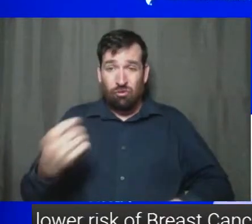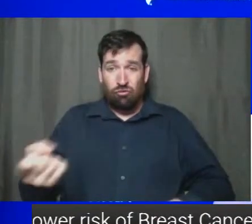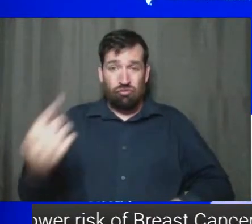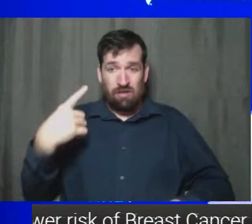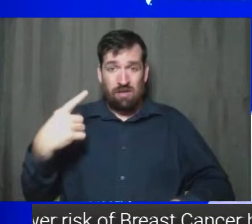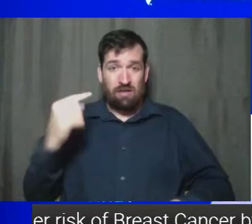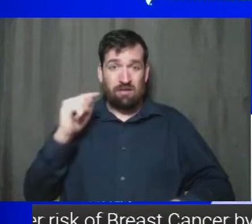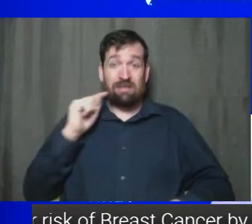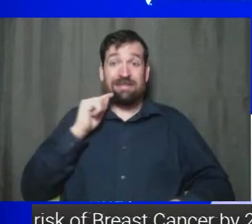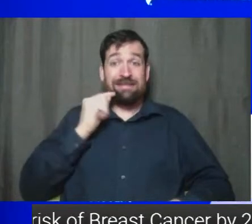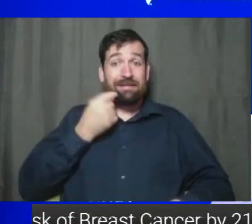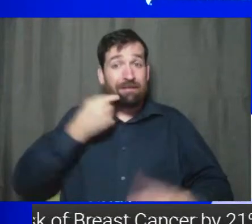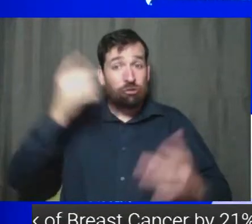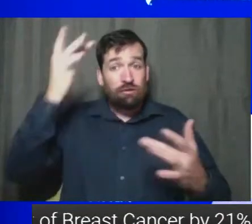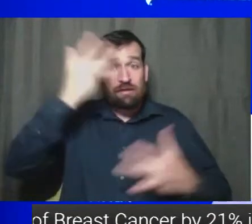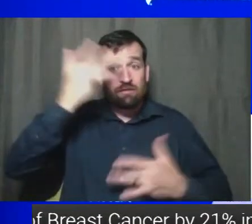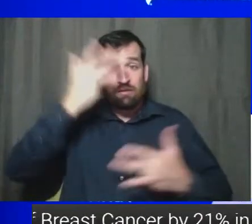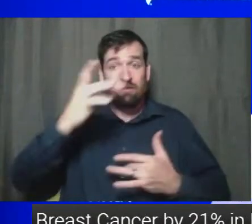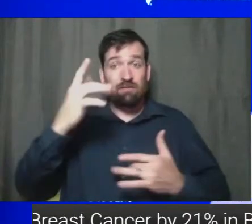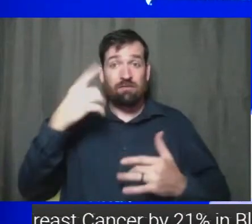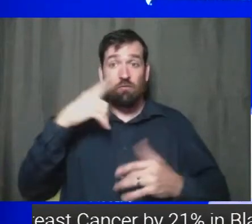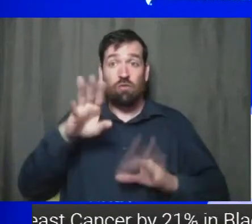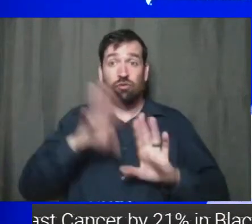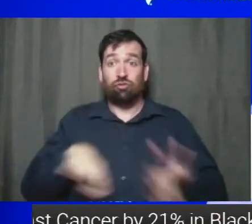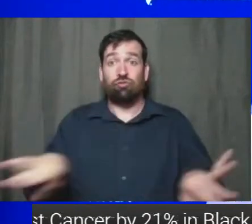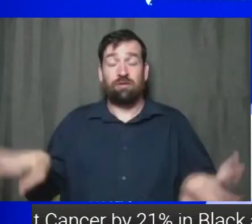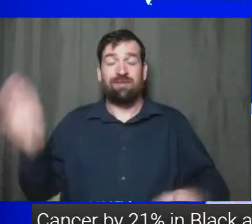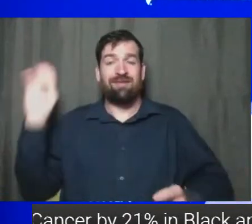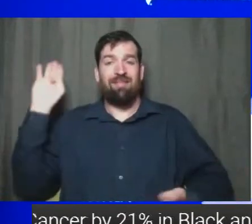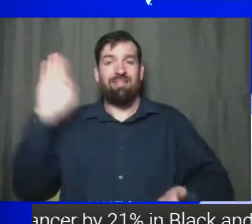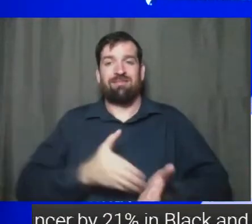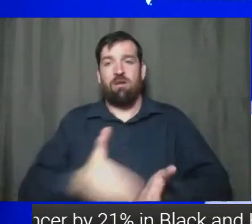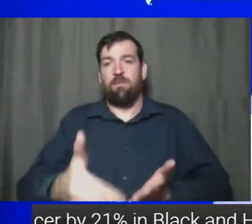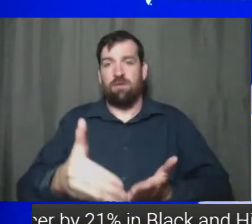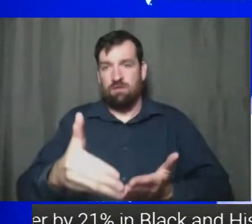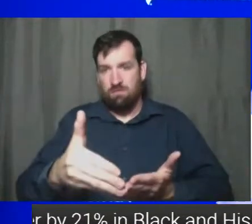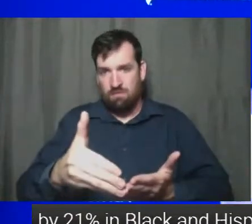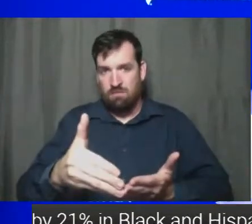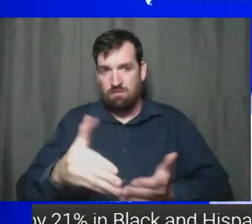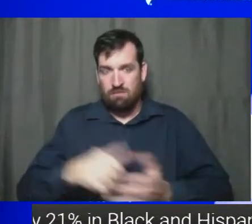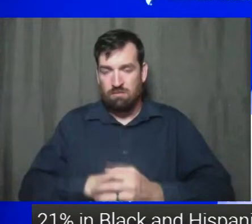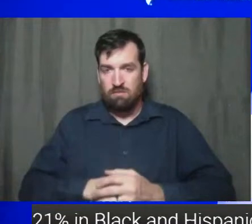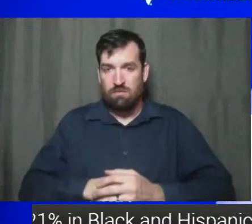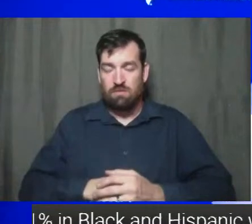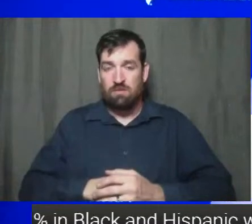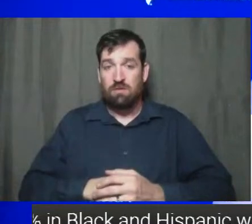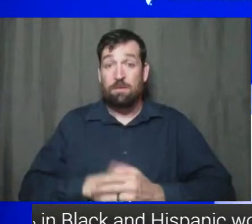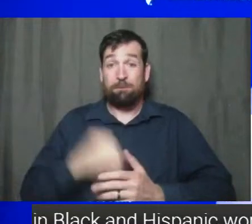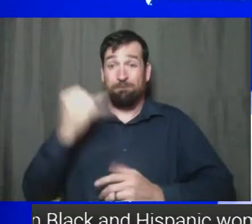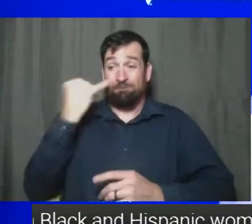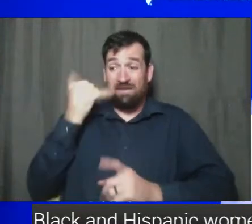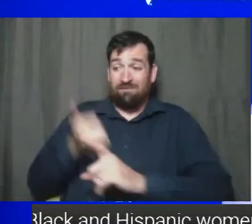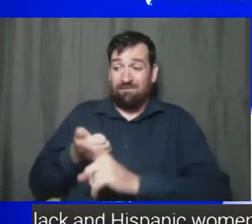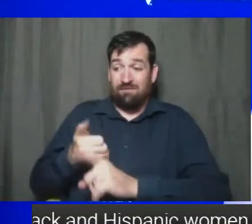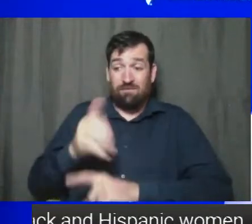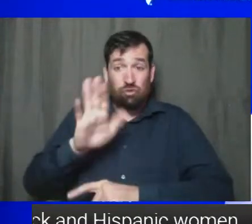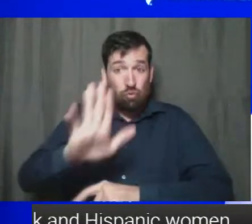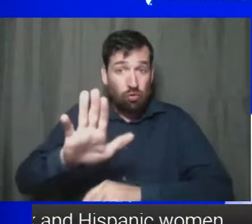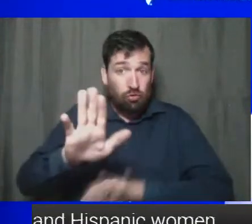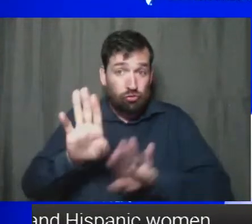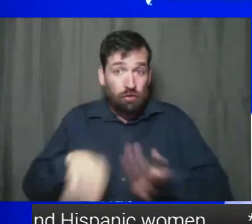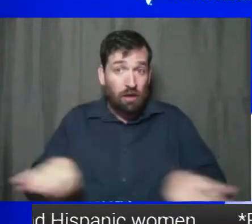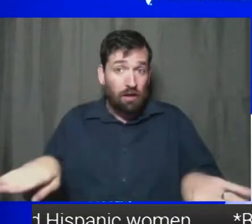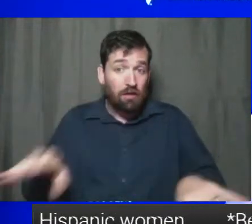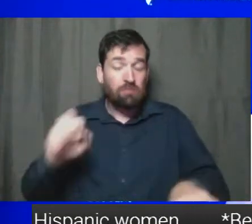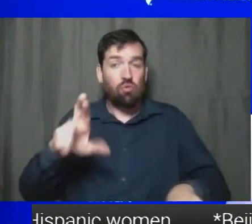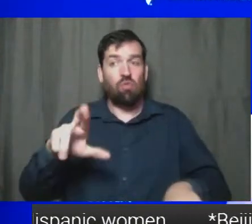in children is not as common as in older age groups and adults. If that child is yours or a loved one of